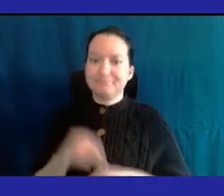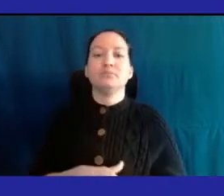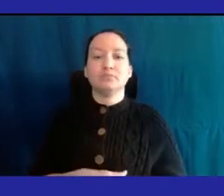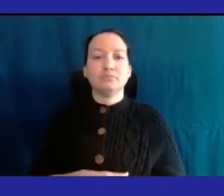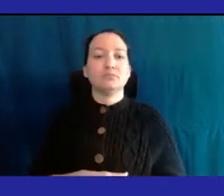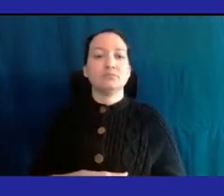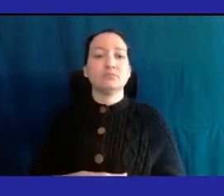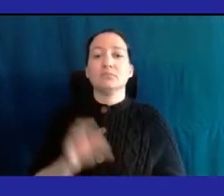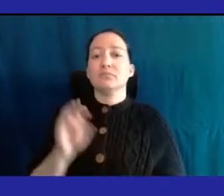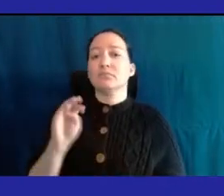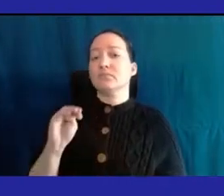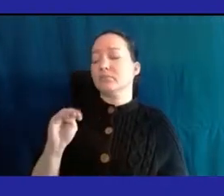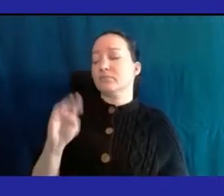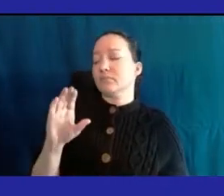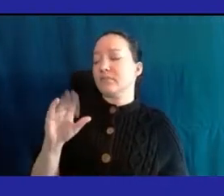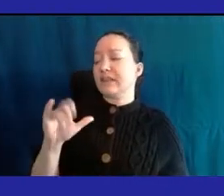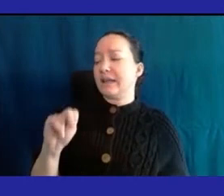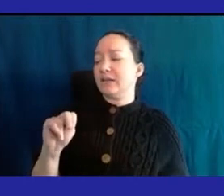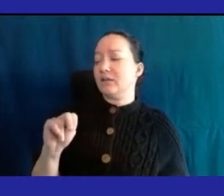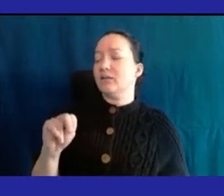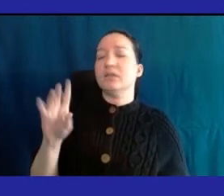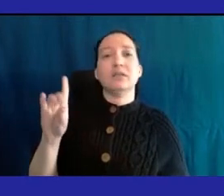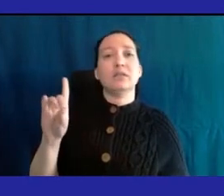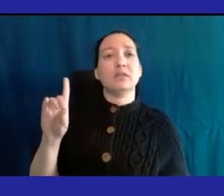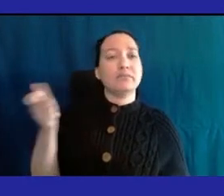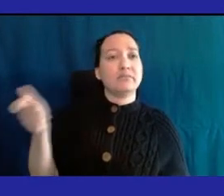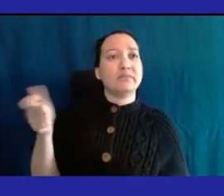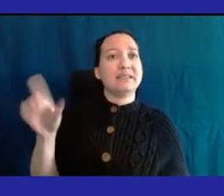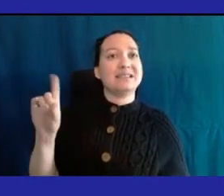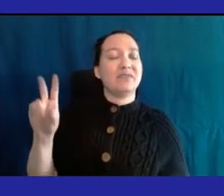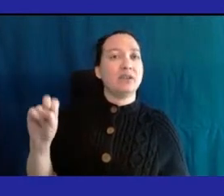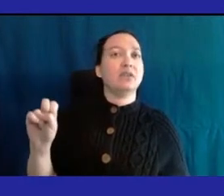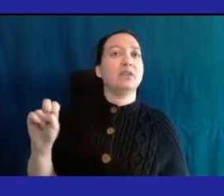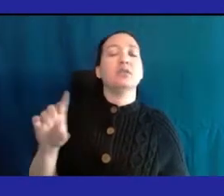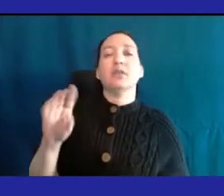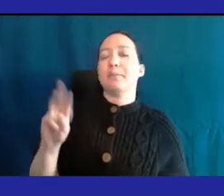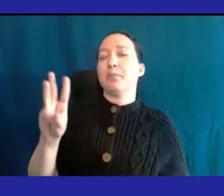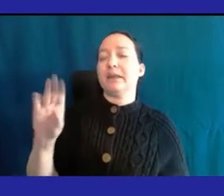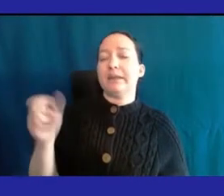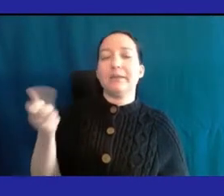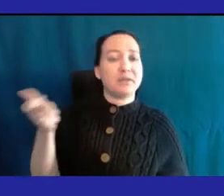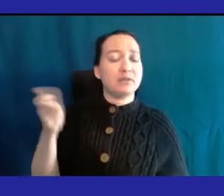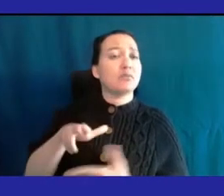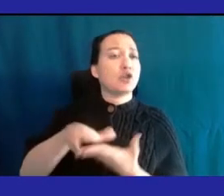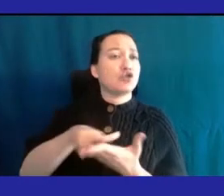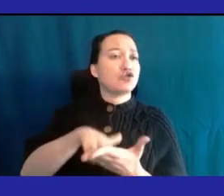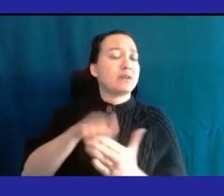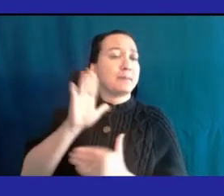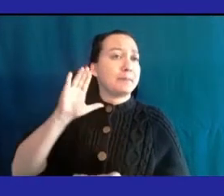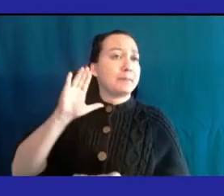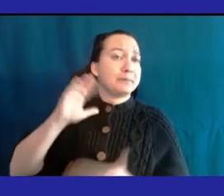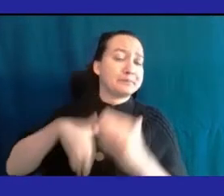McCann DV is a MWB themselves. The total contract amount will be for